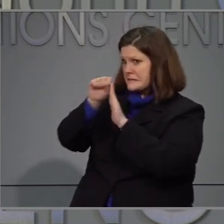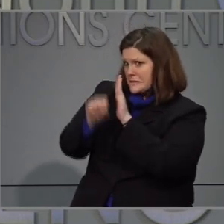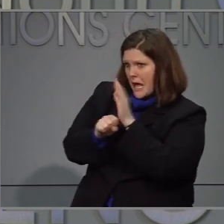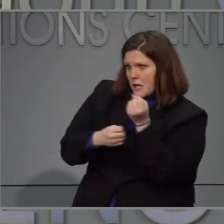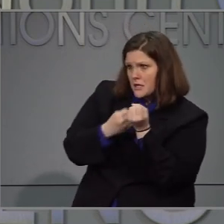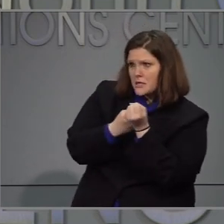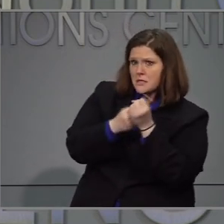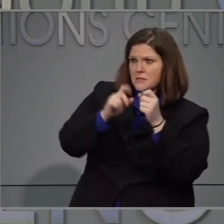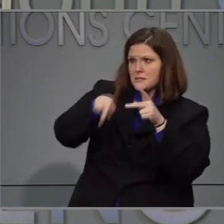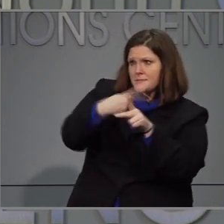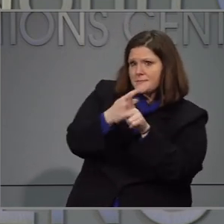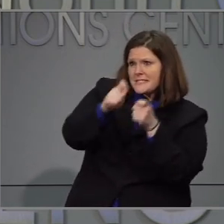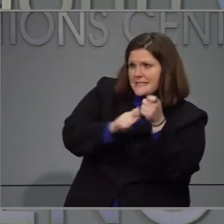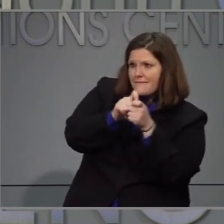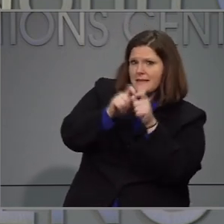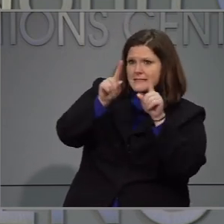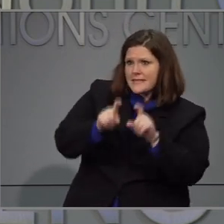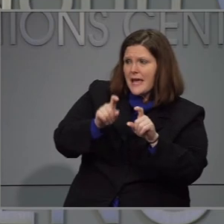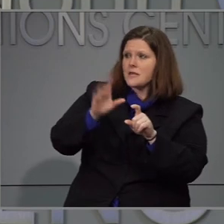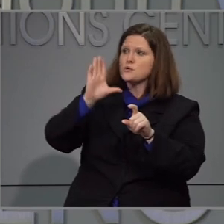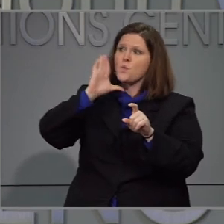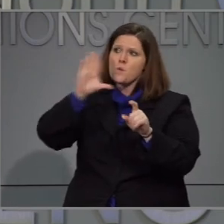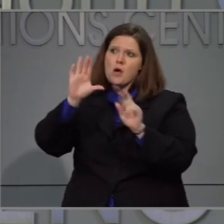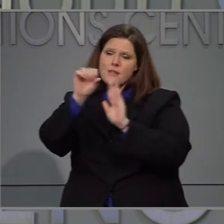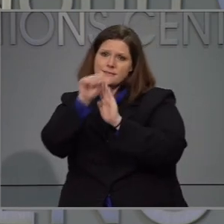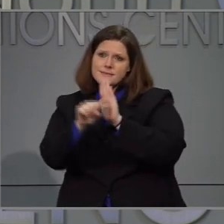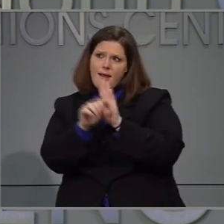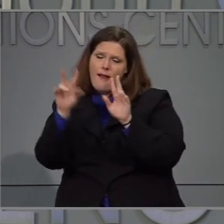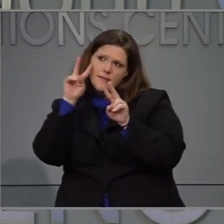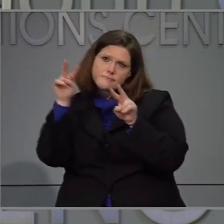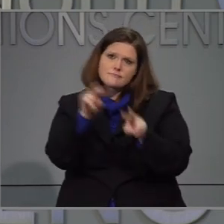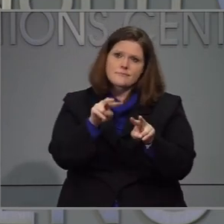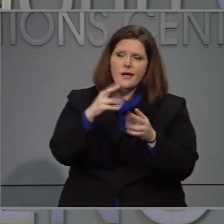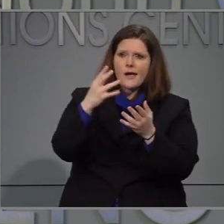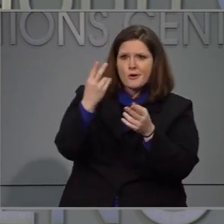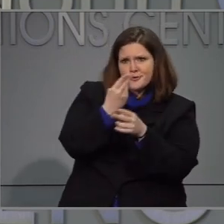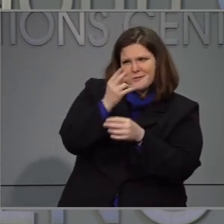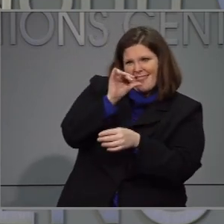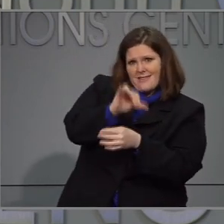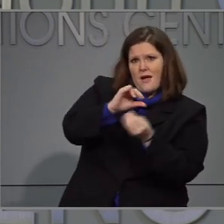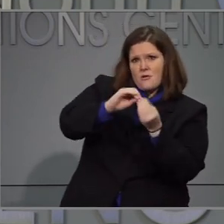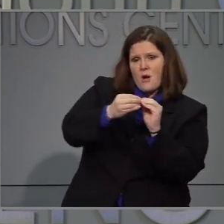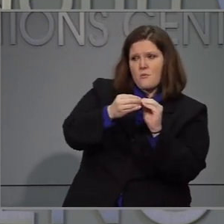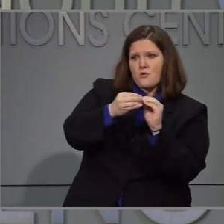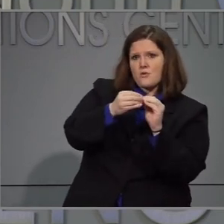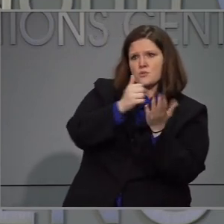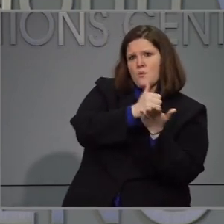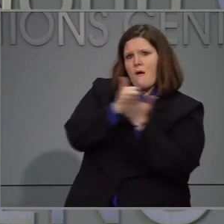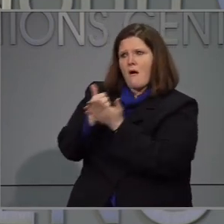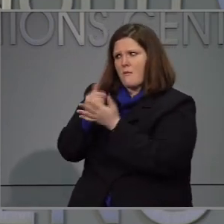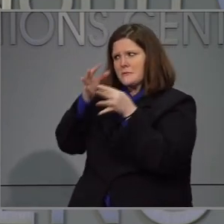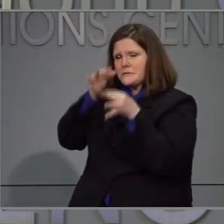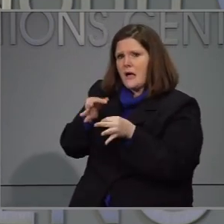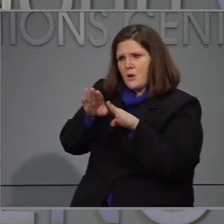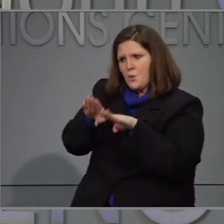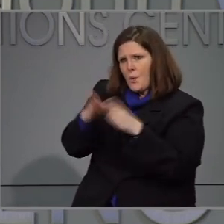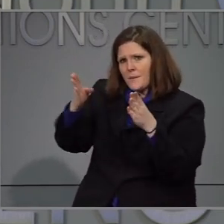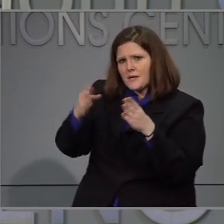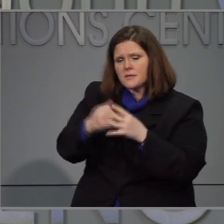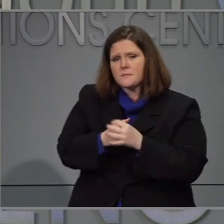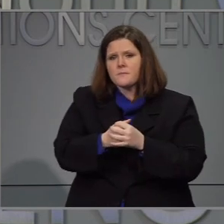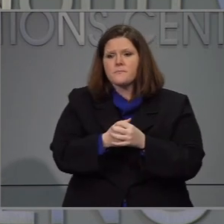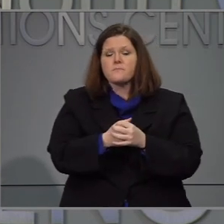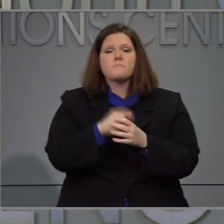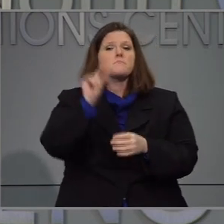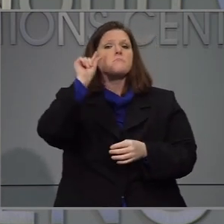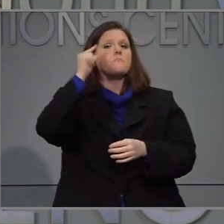a metric that the state leans on when it comes to considering certain reopening restrictions. We spend a lot